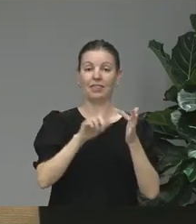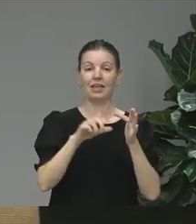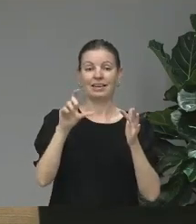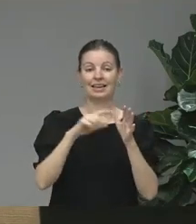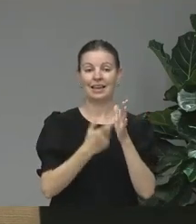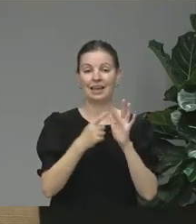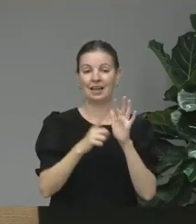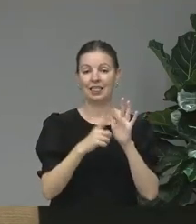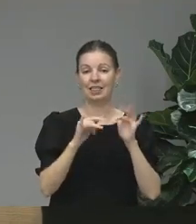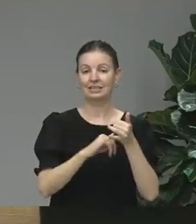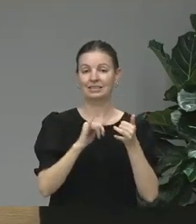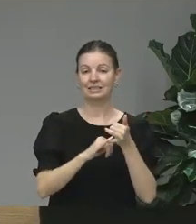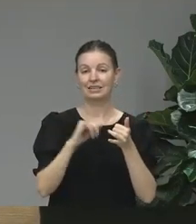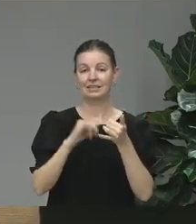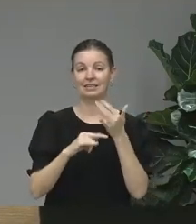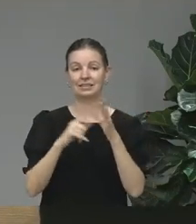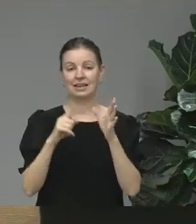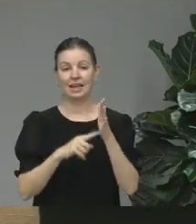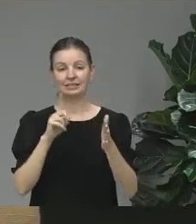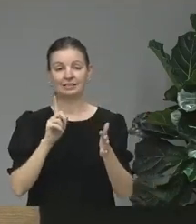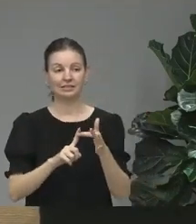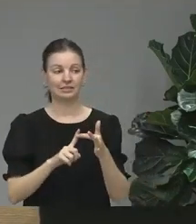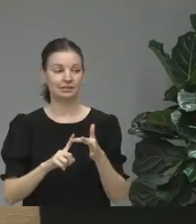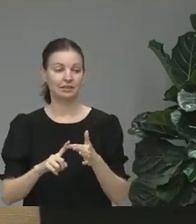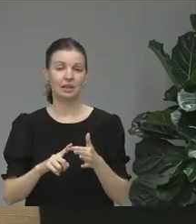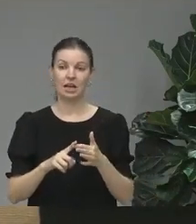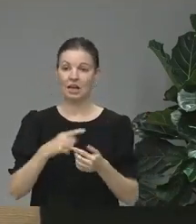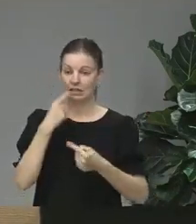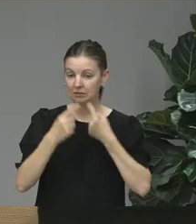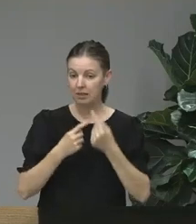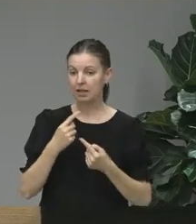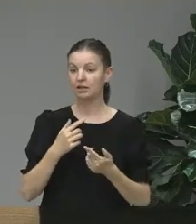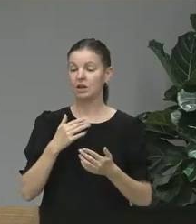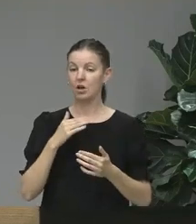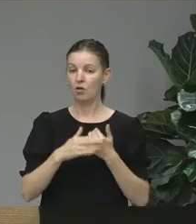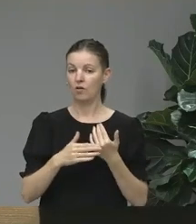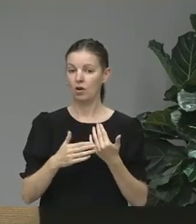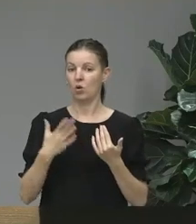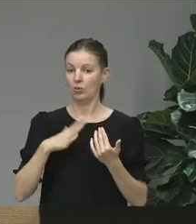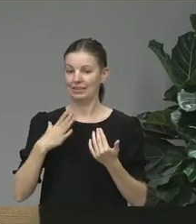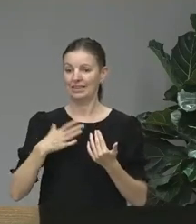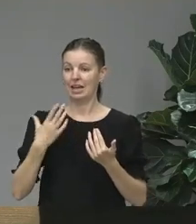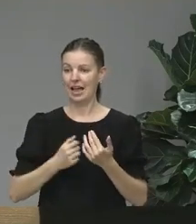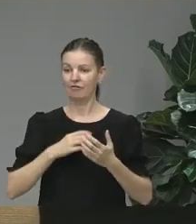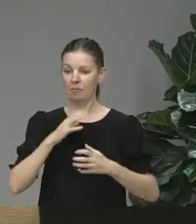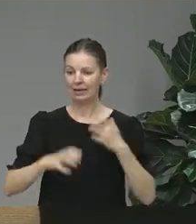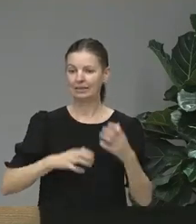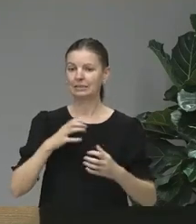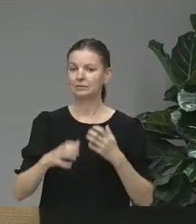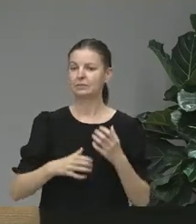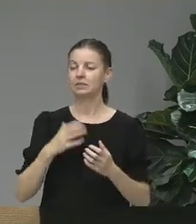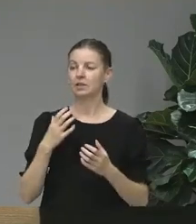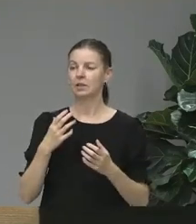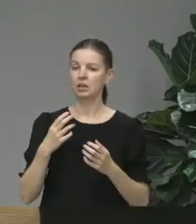contracting and levers of tendering and all these other mechanisms that we need to have in place, don't misunderstand